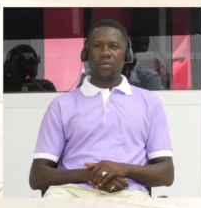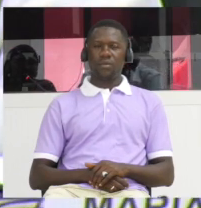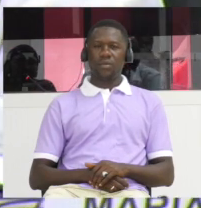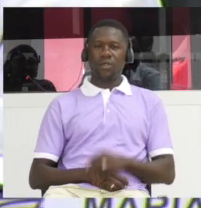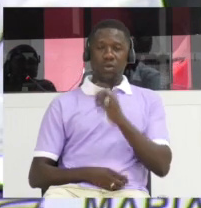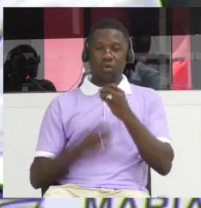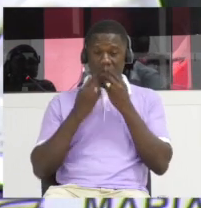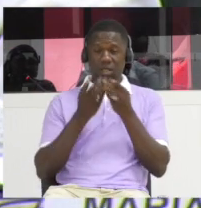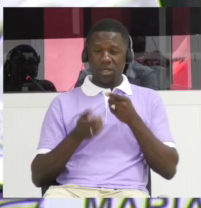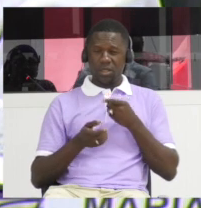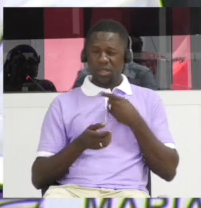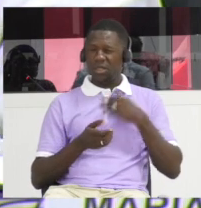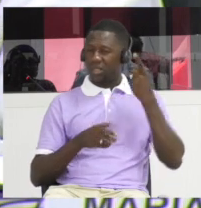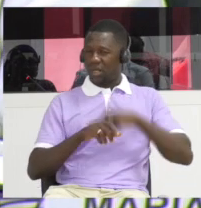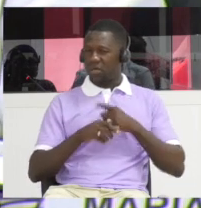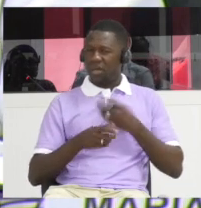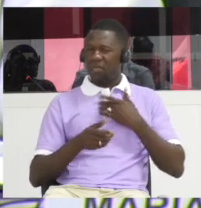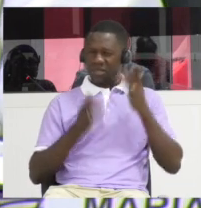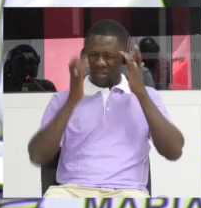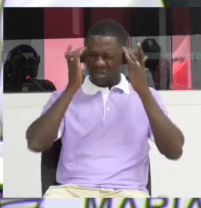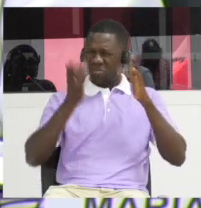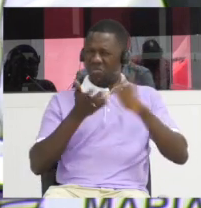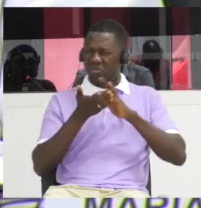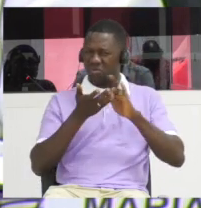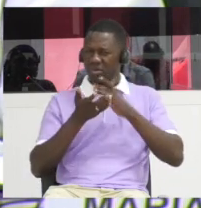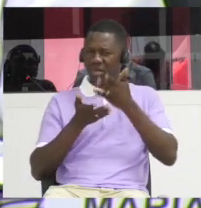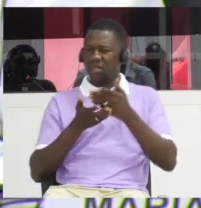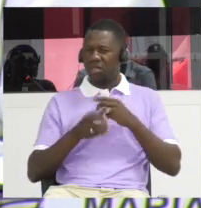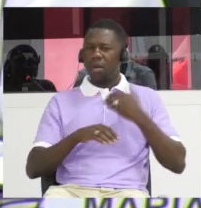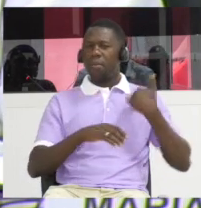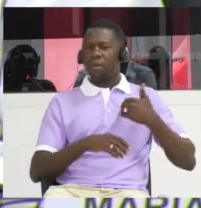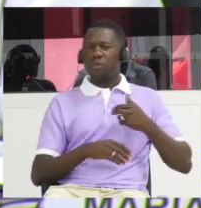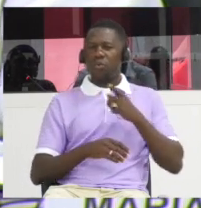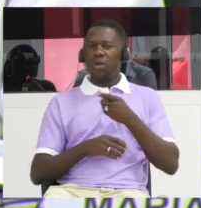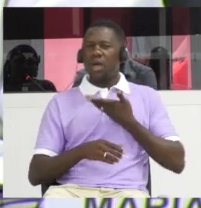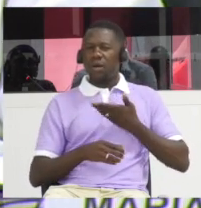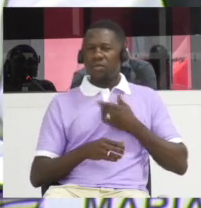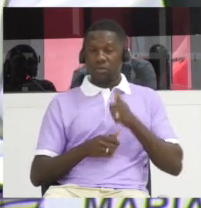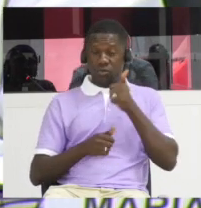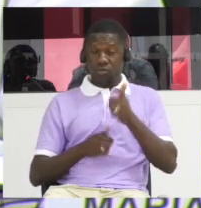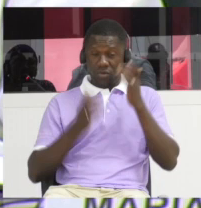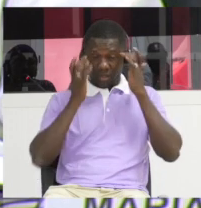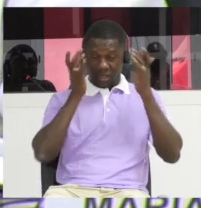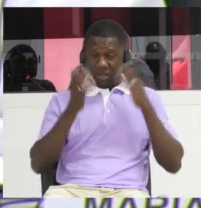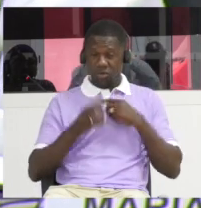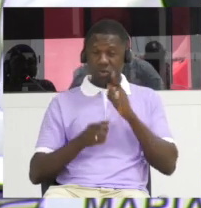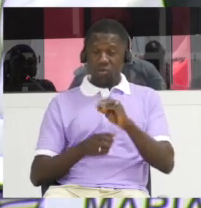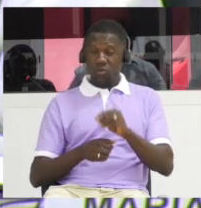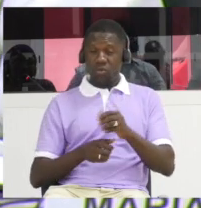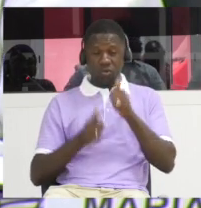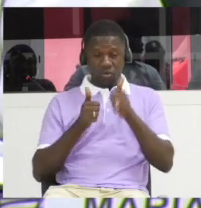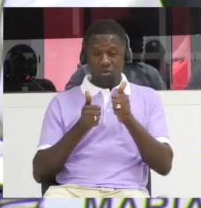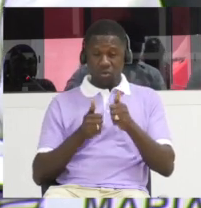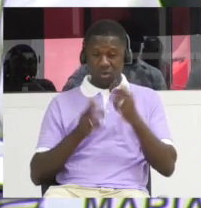this intellectual gap, that is, the people with the necessary skill set to do